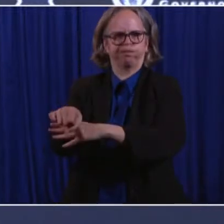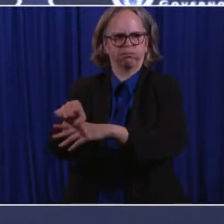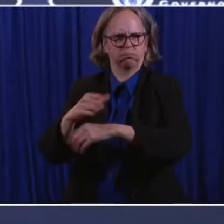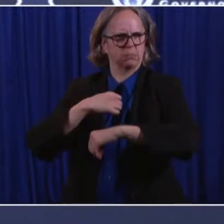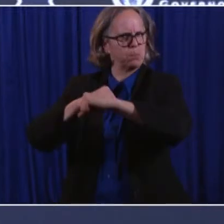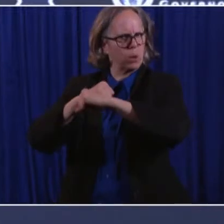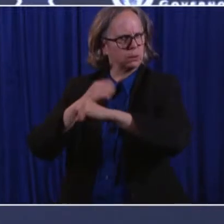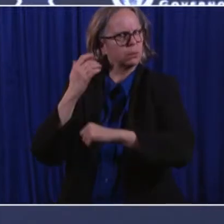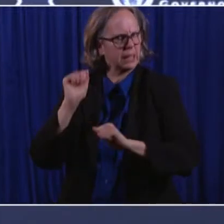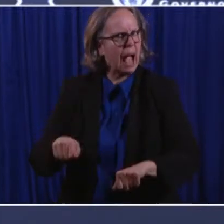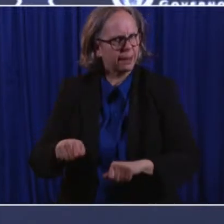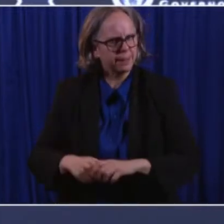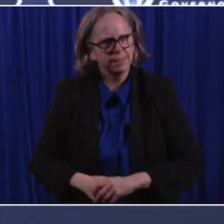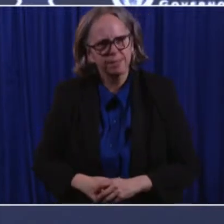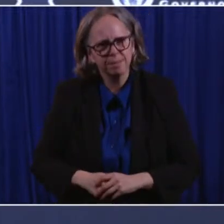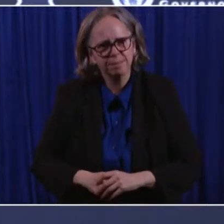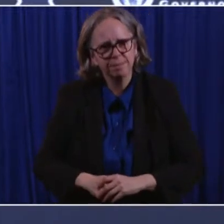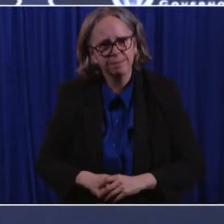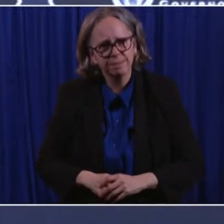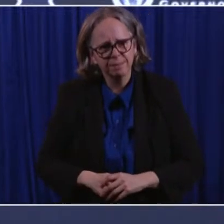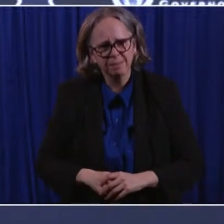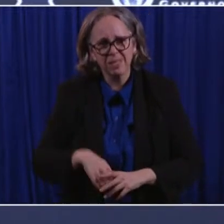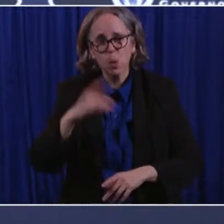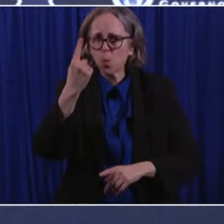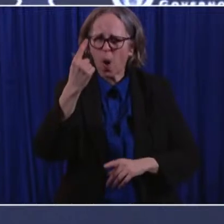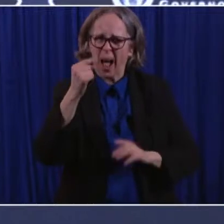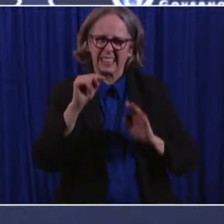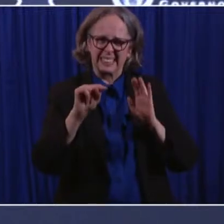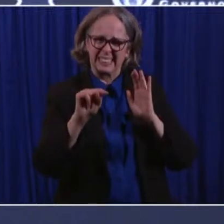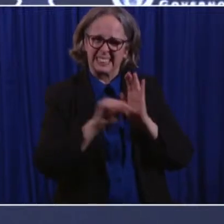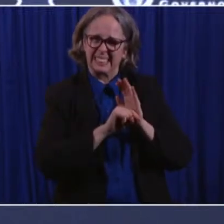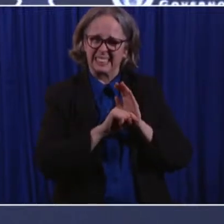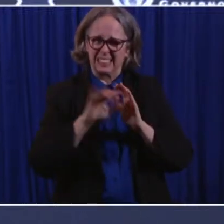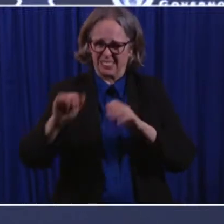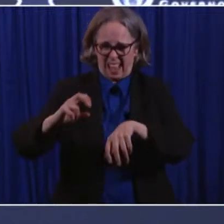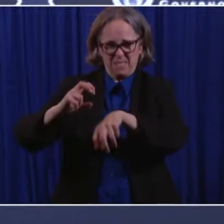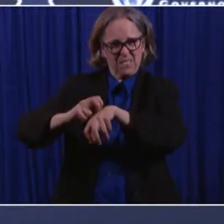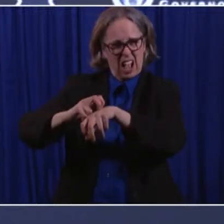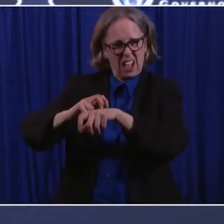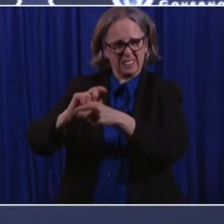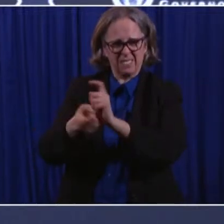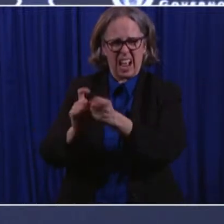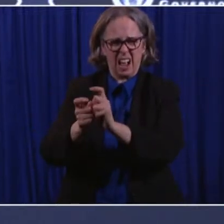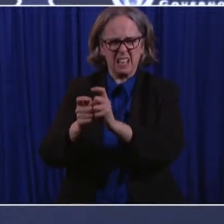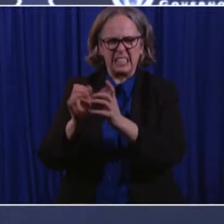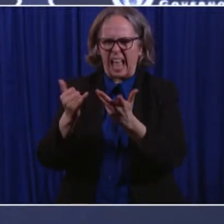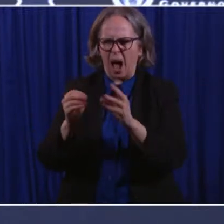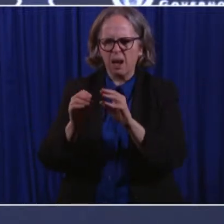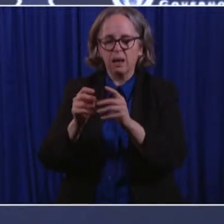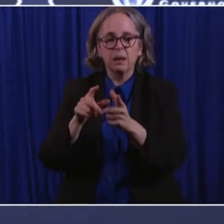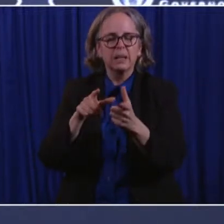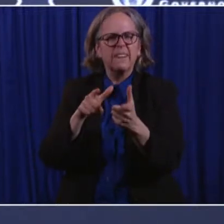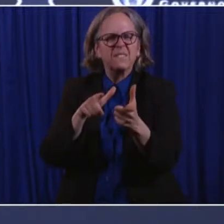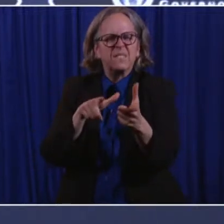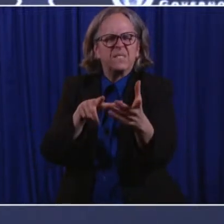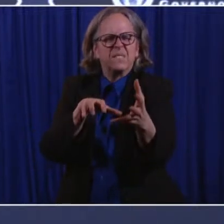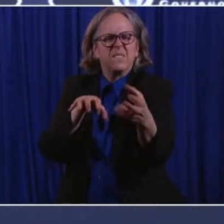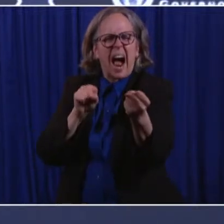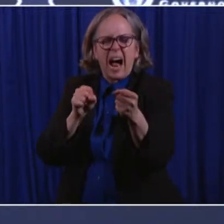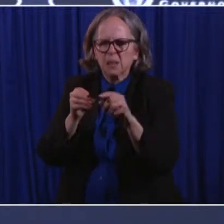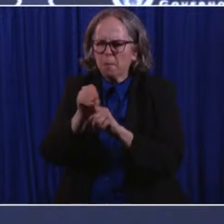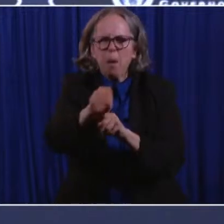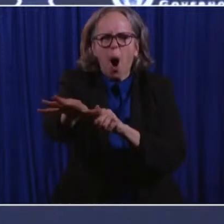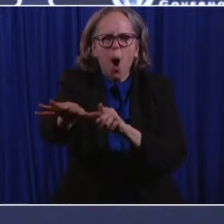that, of course, is that it is believed to be a lot more contagious. So we're concerned about that. One of the stories on the news